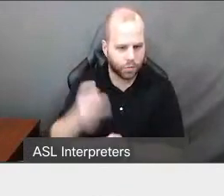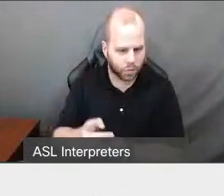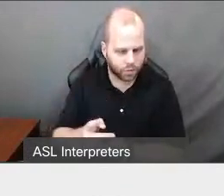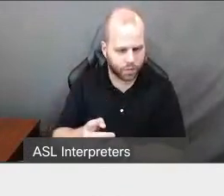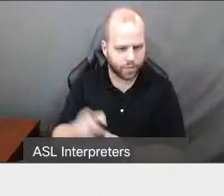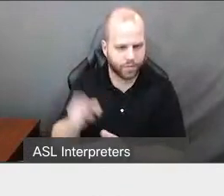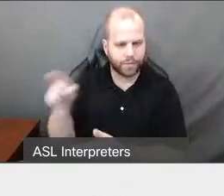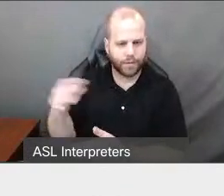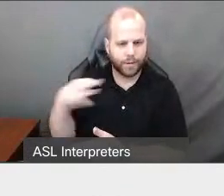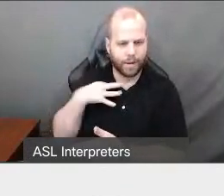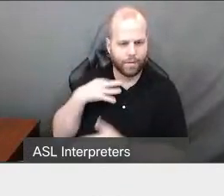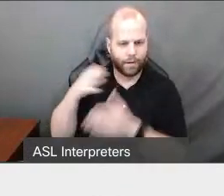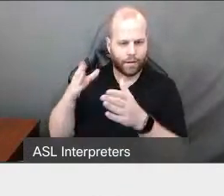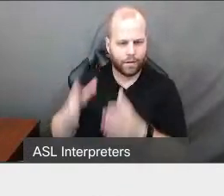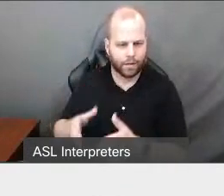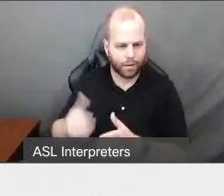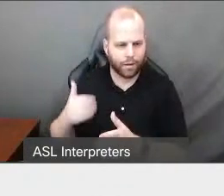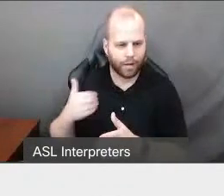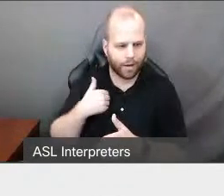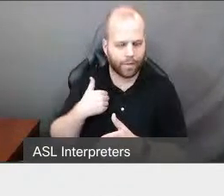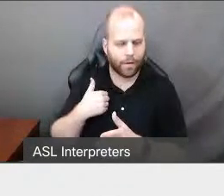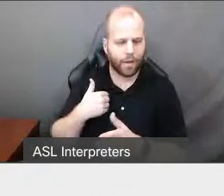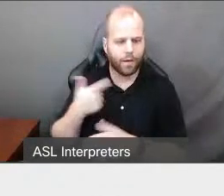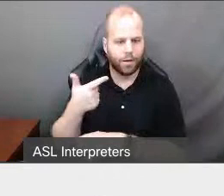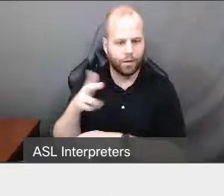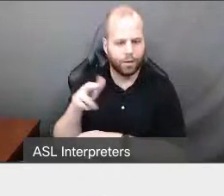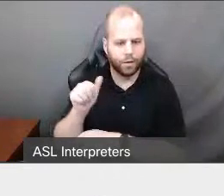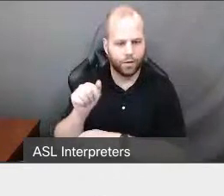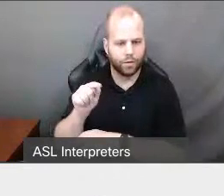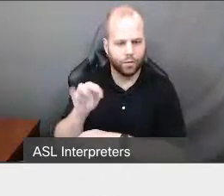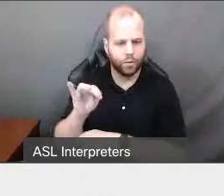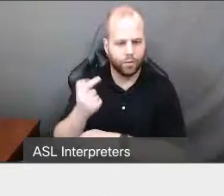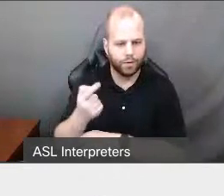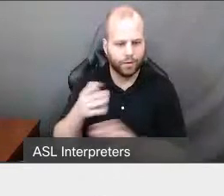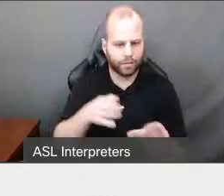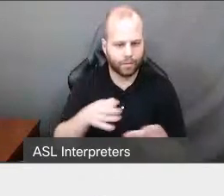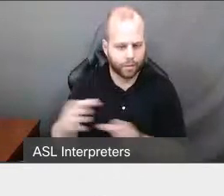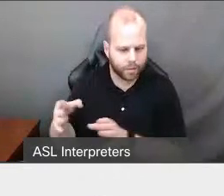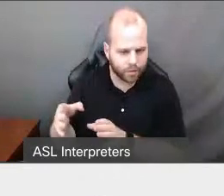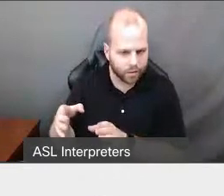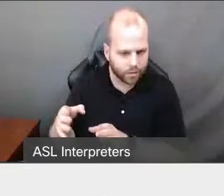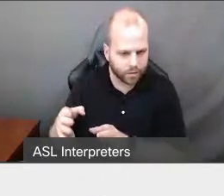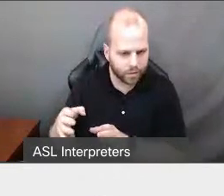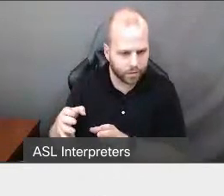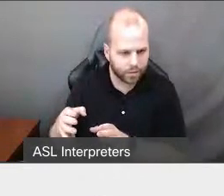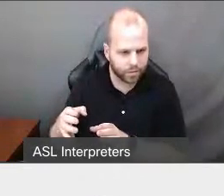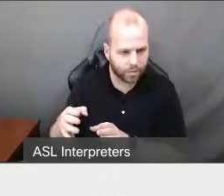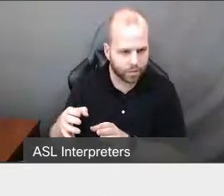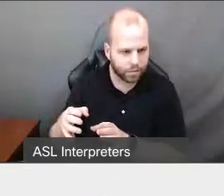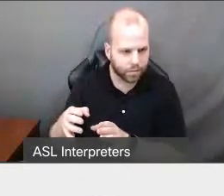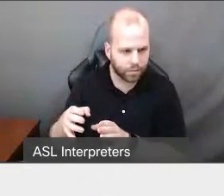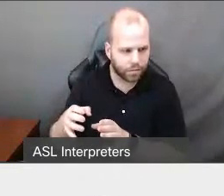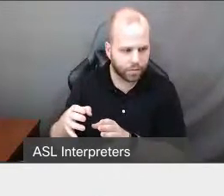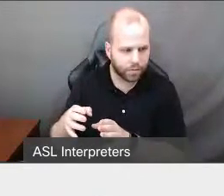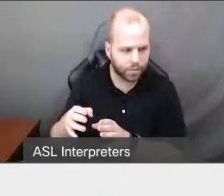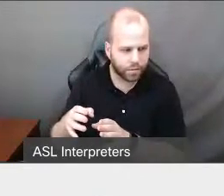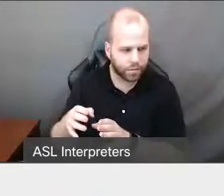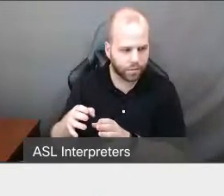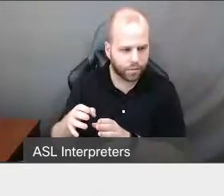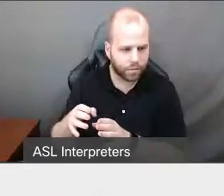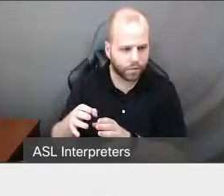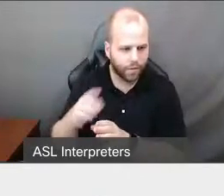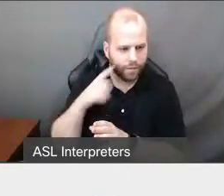applicant has provided a sketch grading and drainage plan showing the delineation of stormwater runoff from site improvements